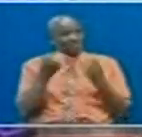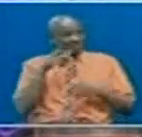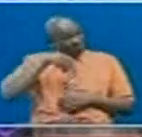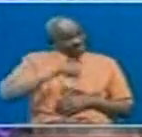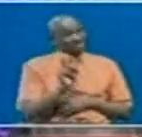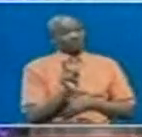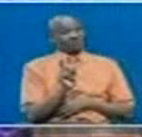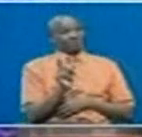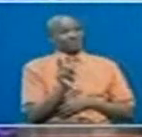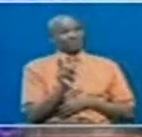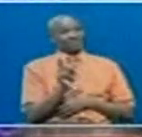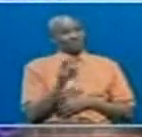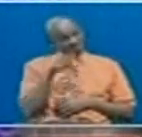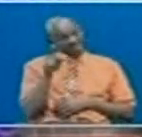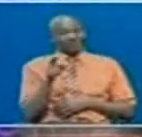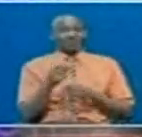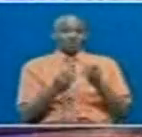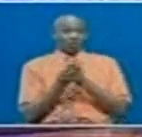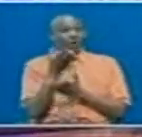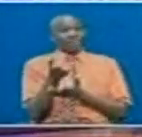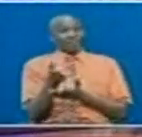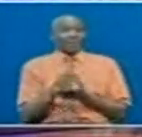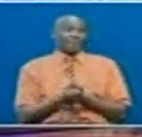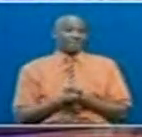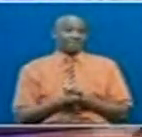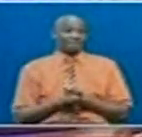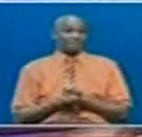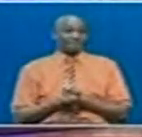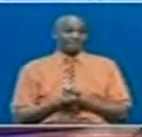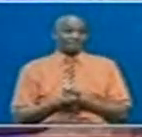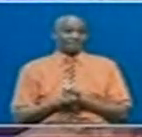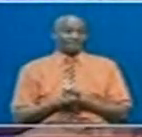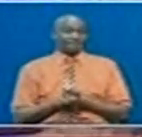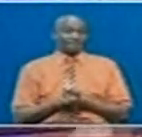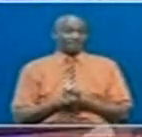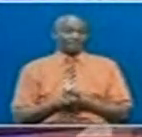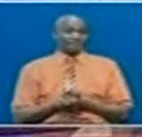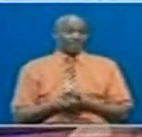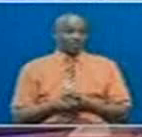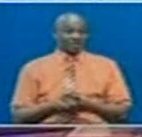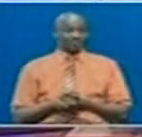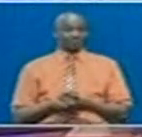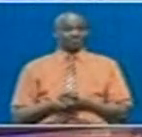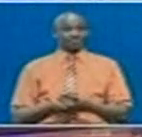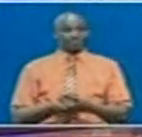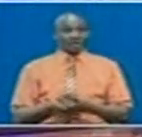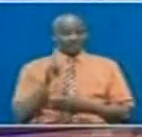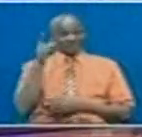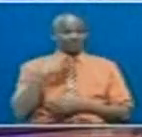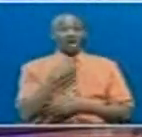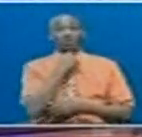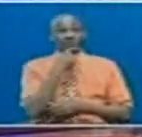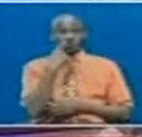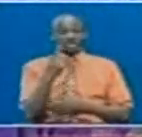that are homegrown. Balozi, you have something to say? Yeah, well, first, I wanted to say that